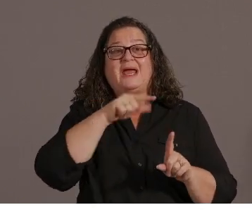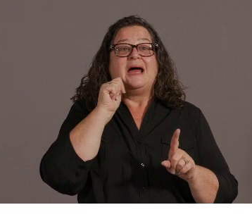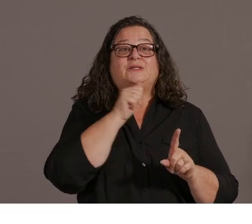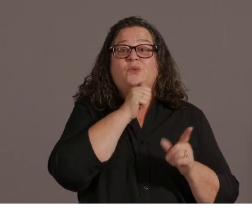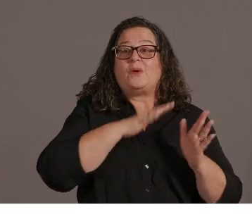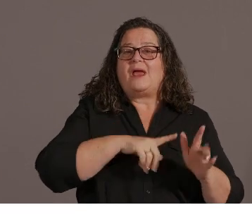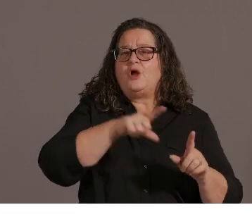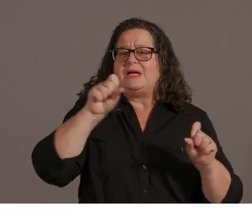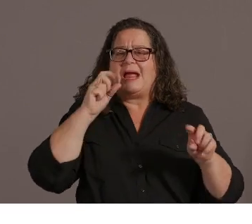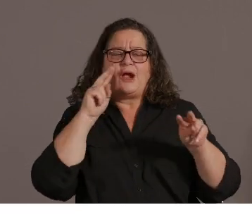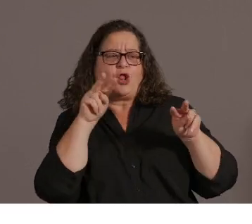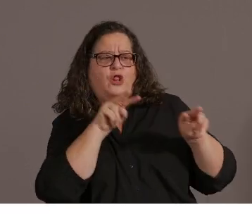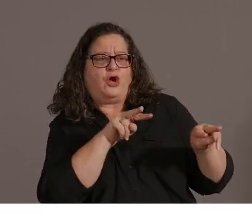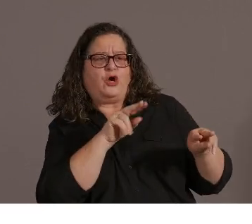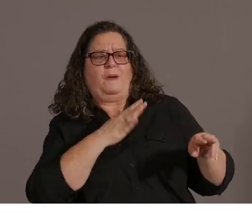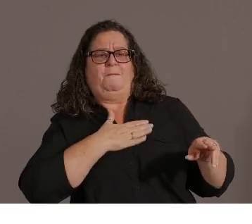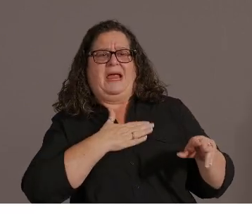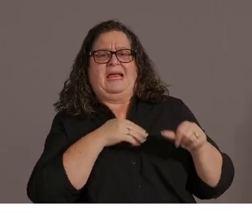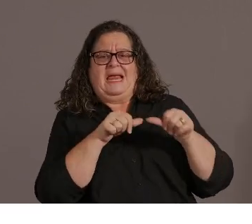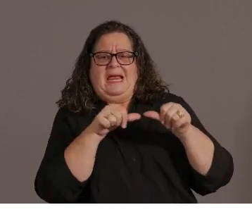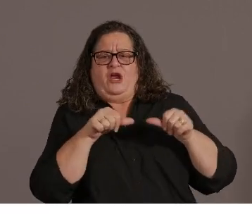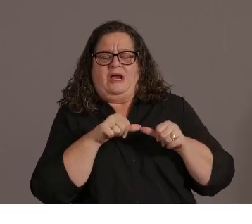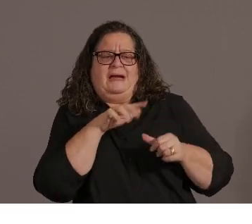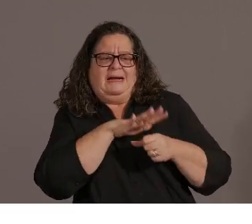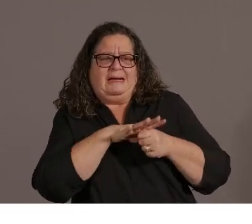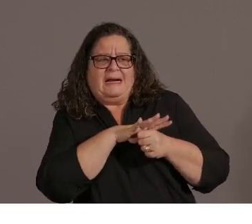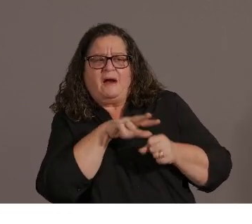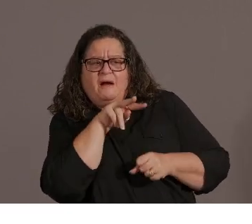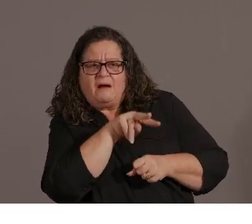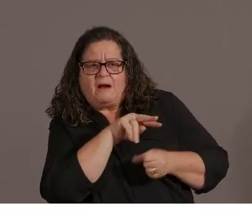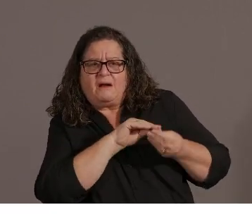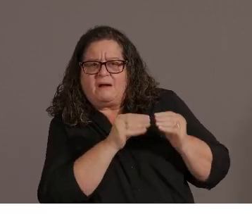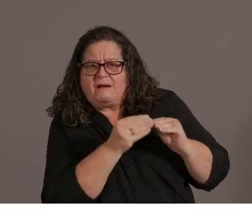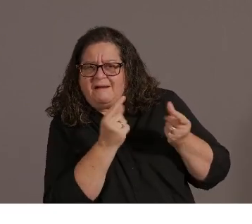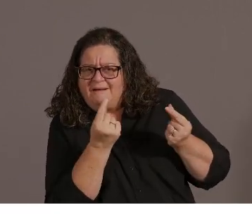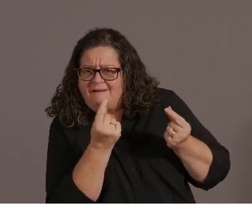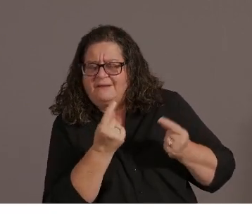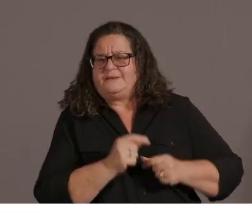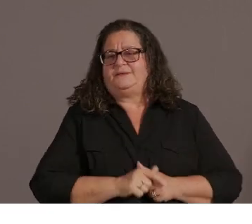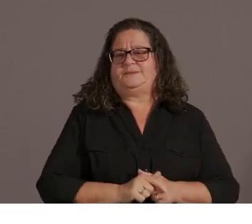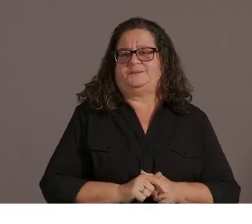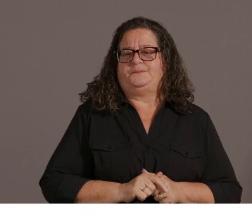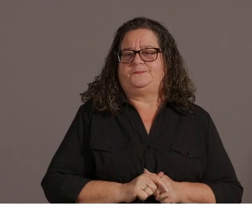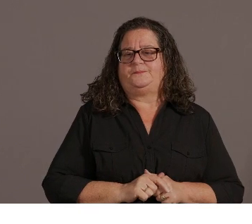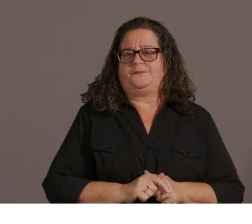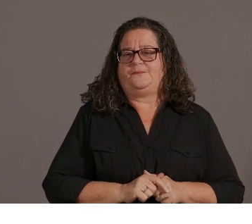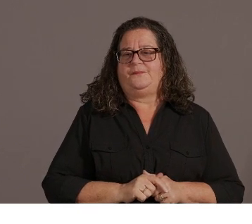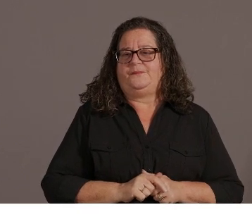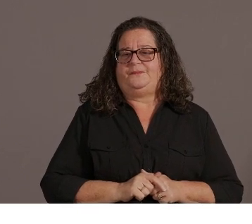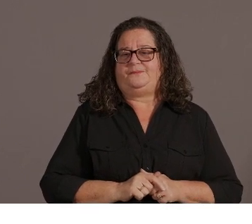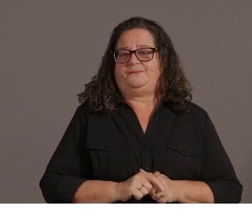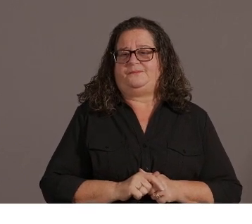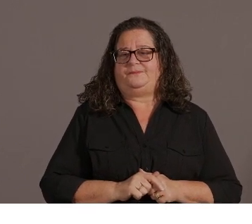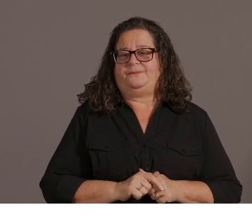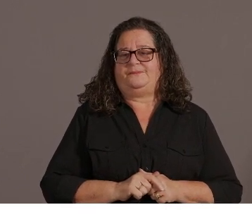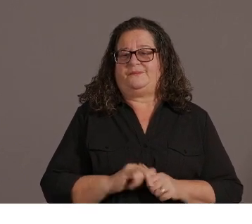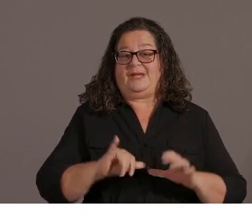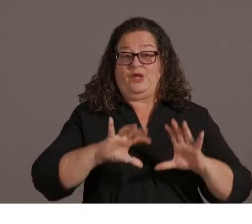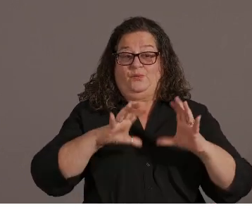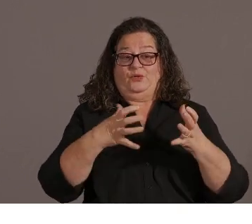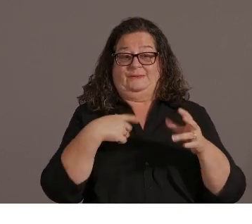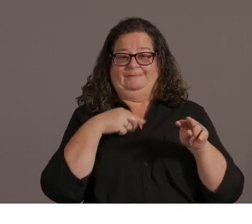that as a group, that we are watching, it reaches about 50 to 60% of those